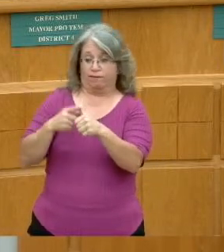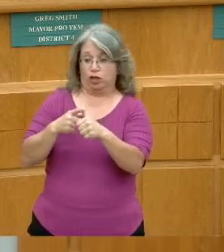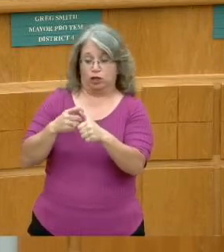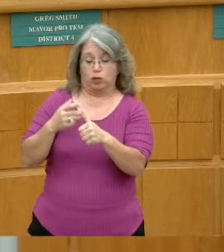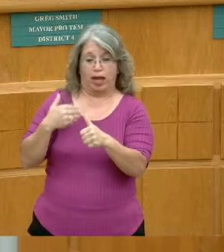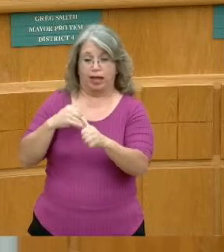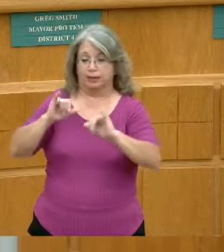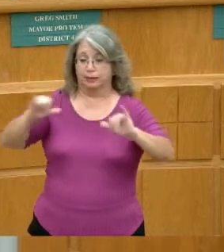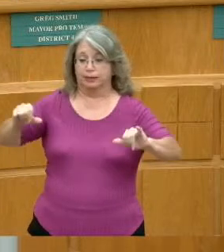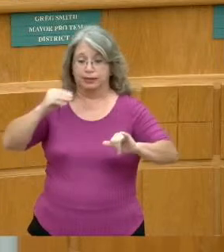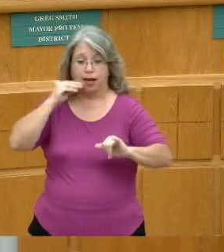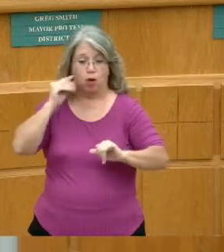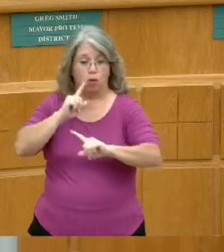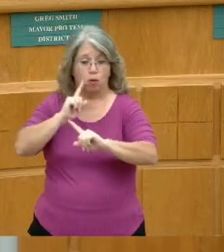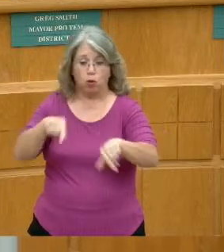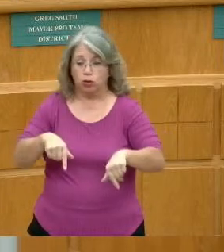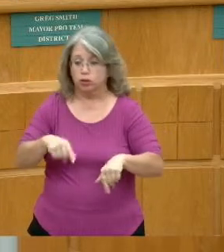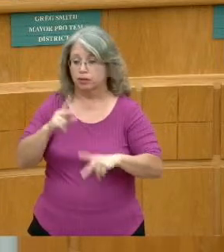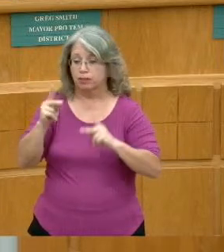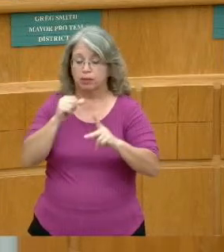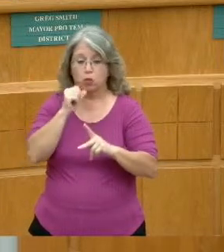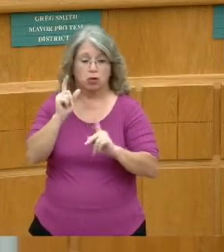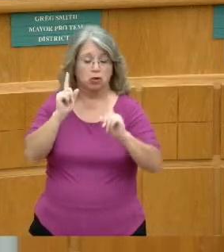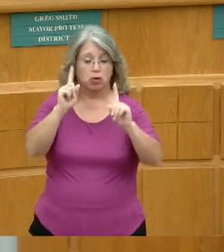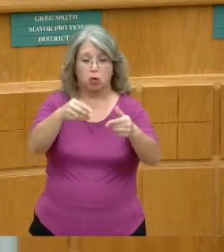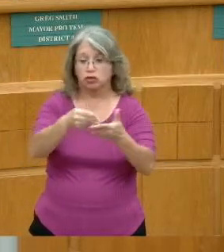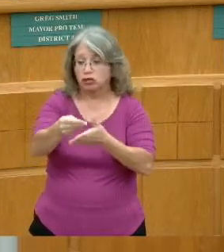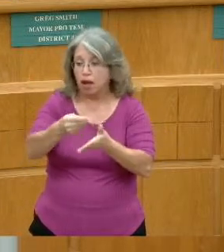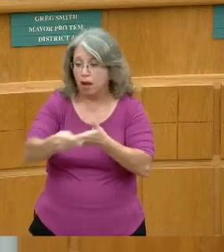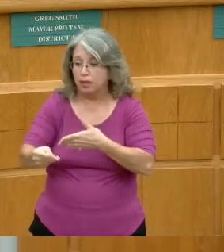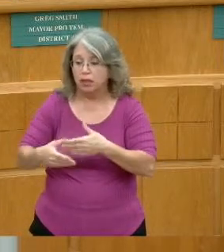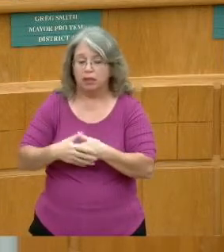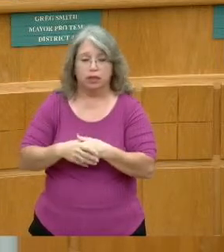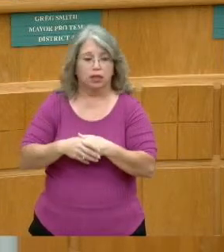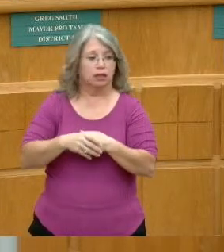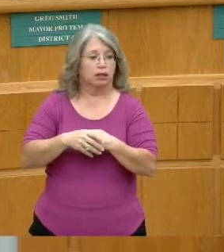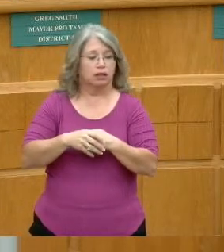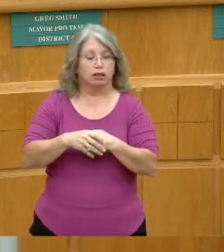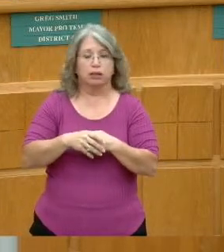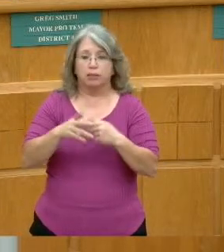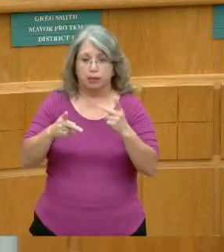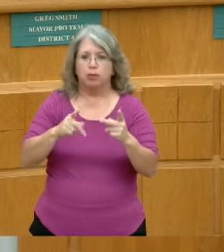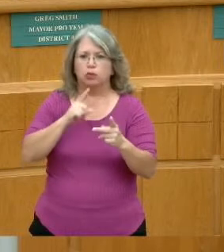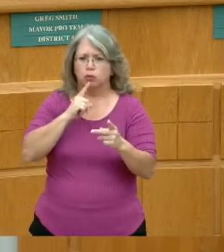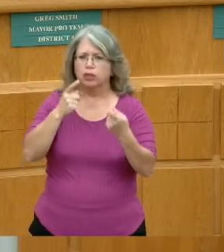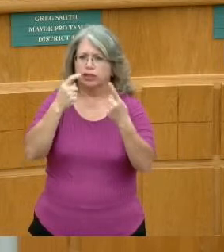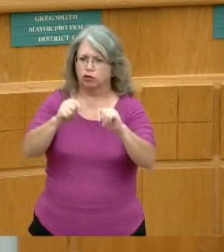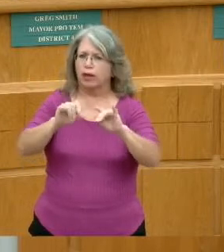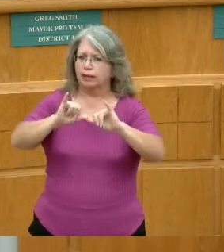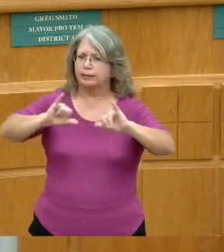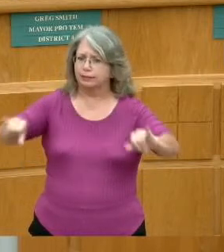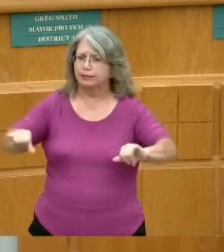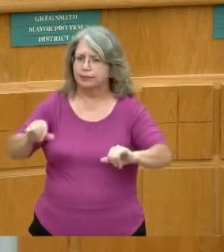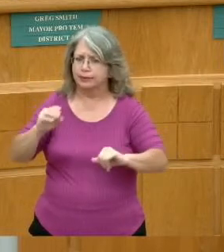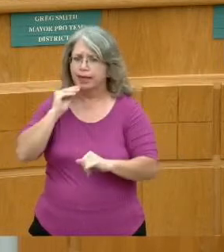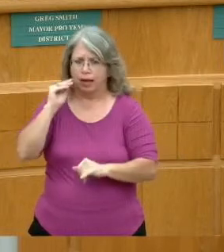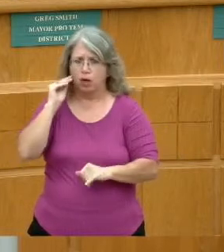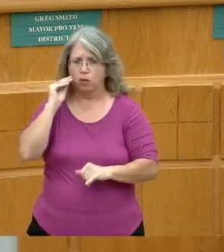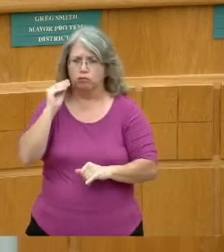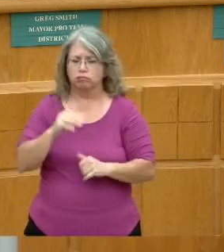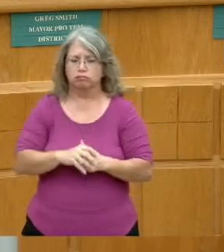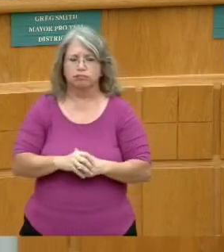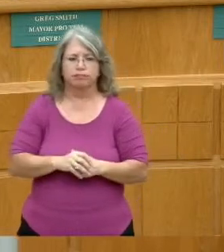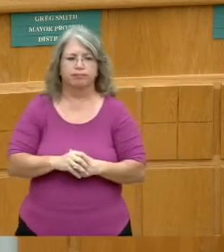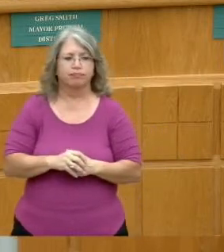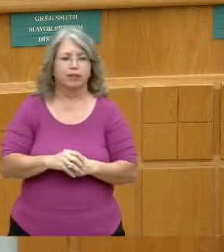weren't really going out to the grocery store if we didn't have to. We were really trying to stay at home. I think a lot of people were doing that. Now,